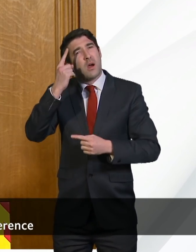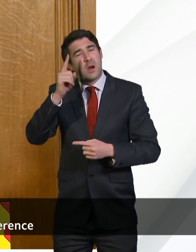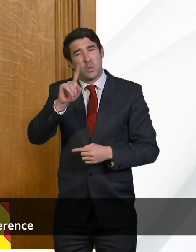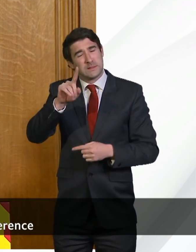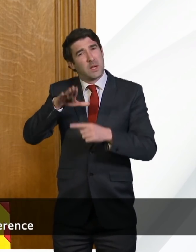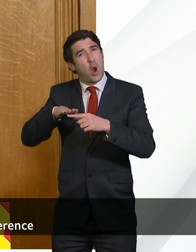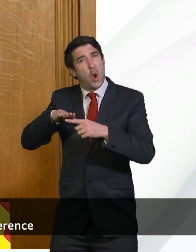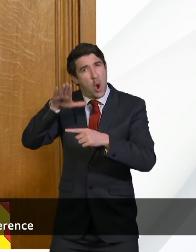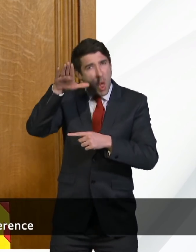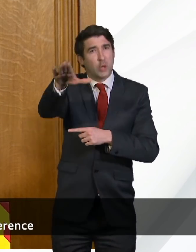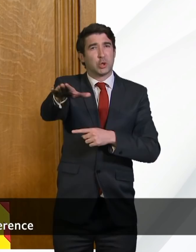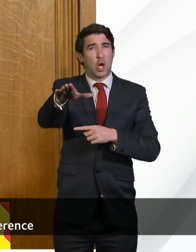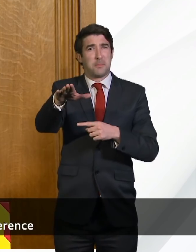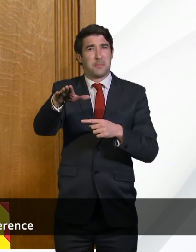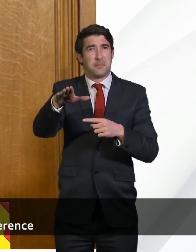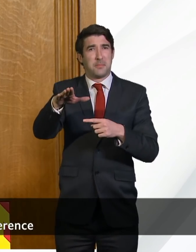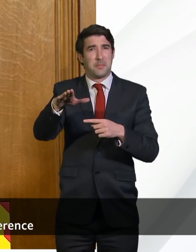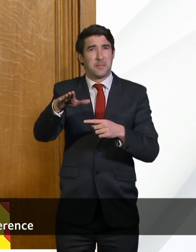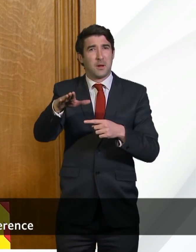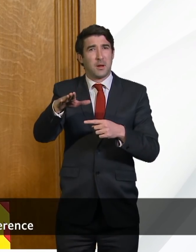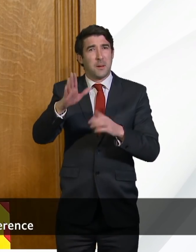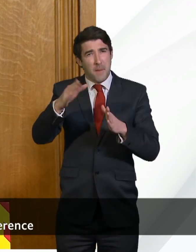long term. Those include